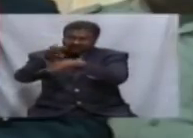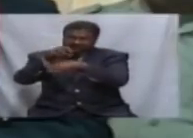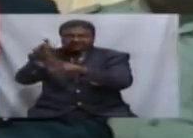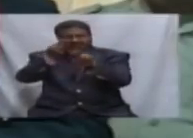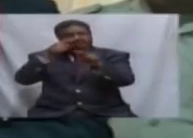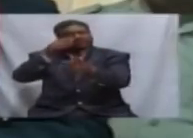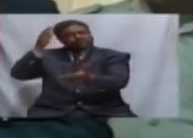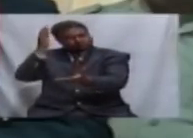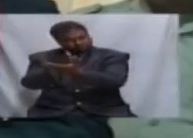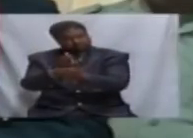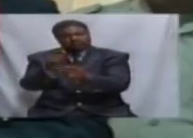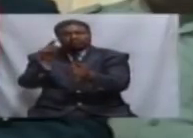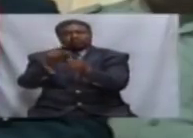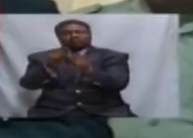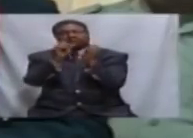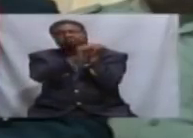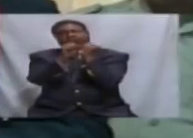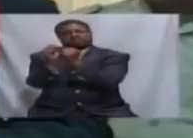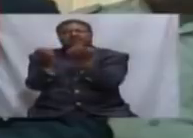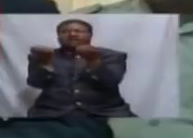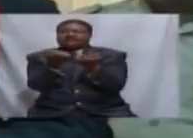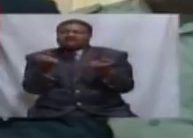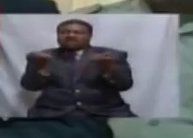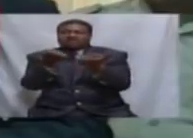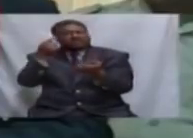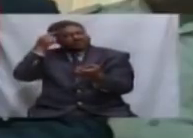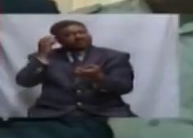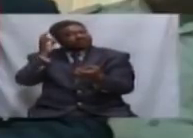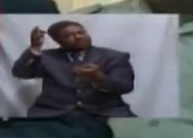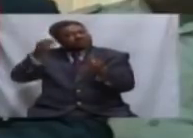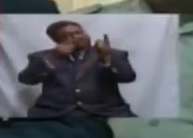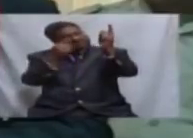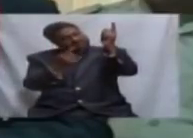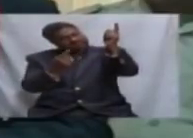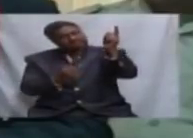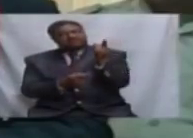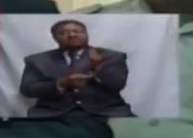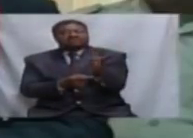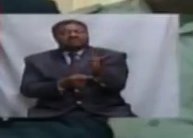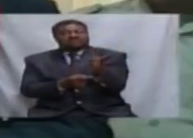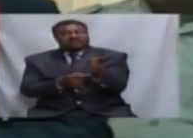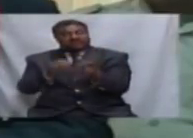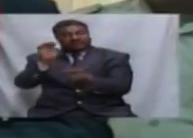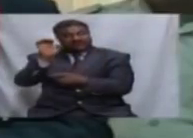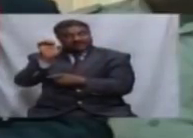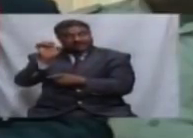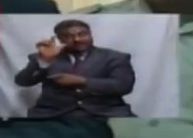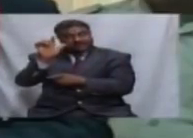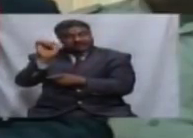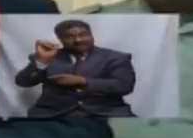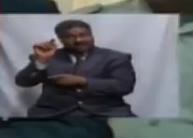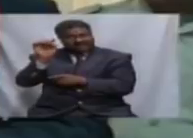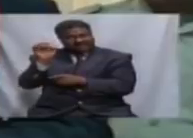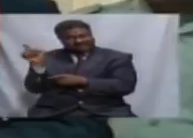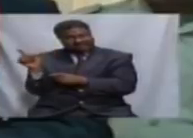Executive Director Boniface Momba says his organization is looking at how best to balance health and economic value of tobacco.